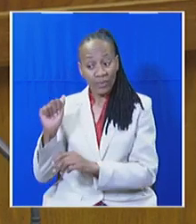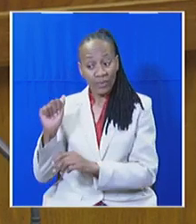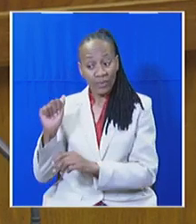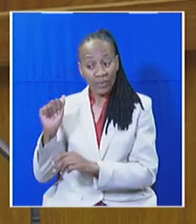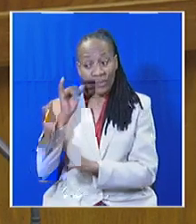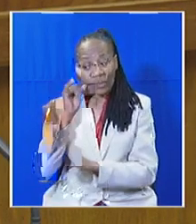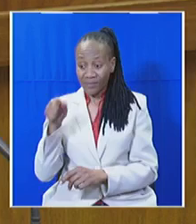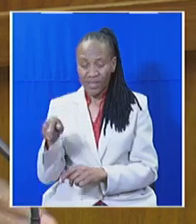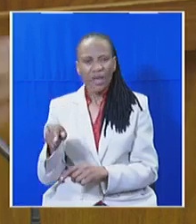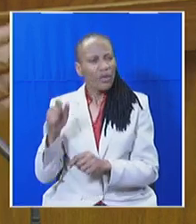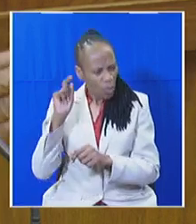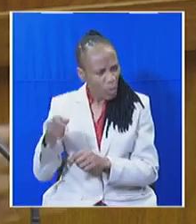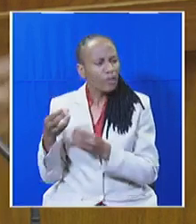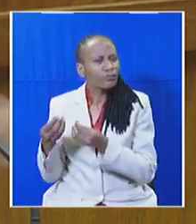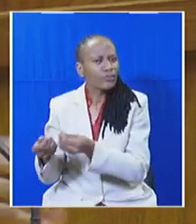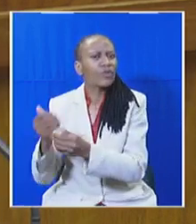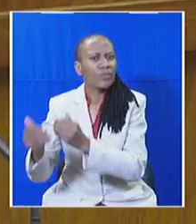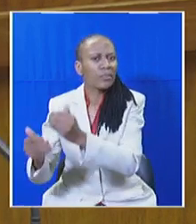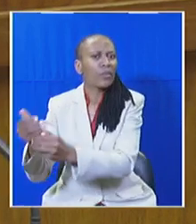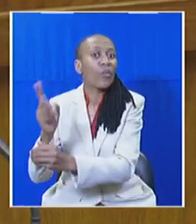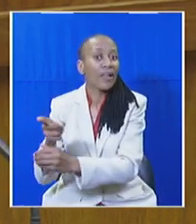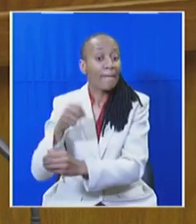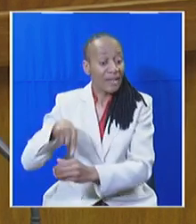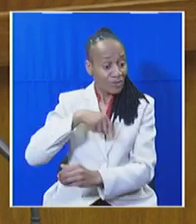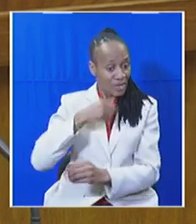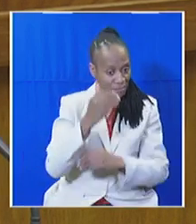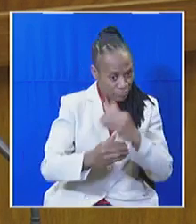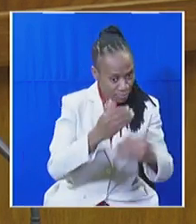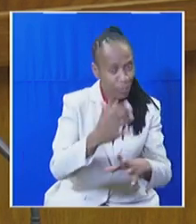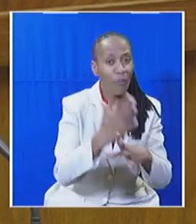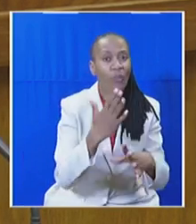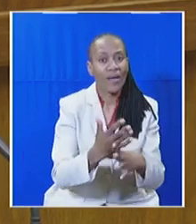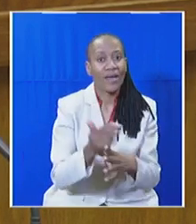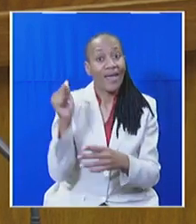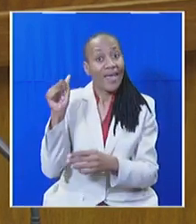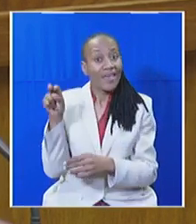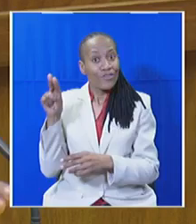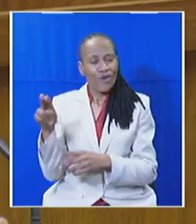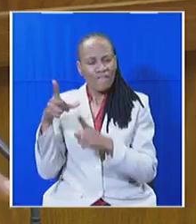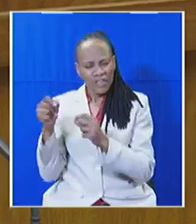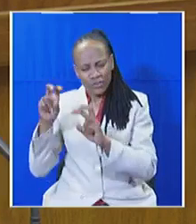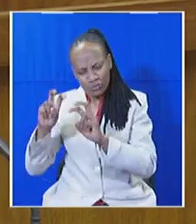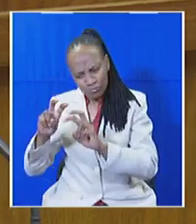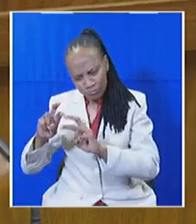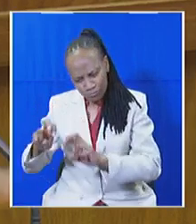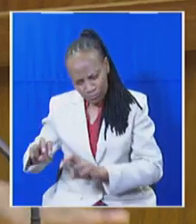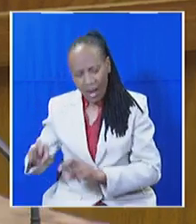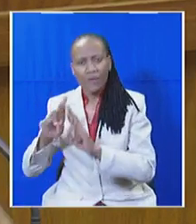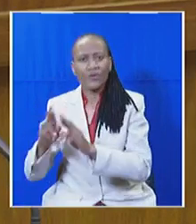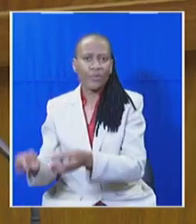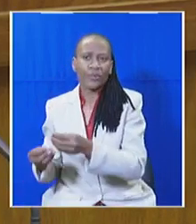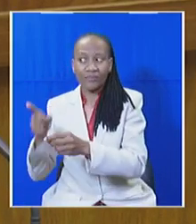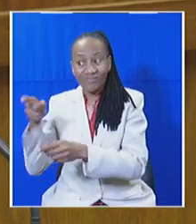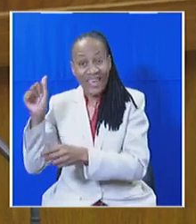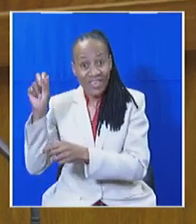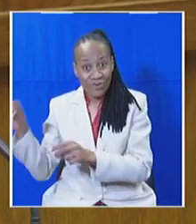has, which he has presented it to the AU, and the AU has looked at it and has taken a decision what needs